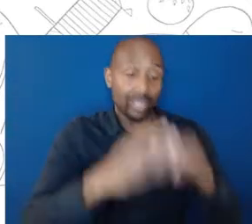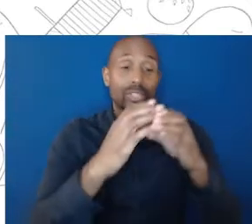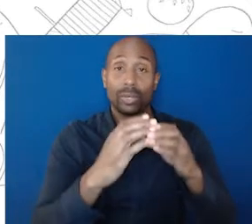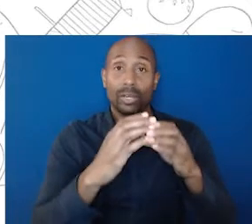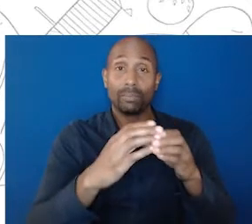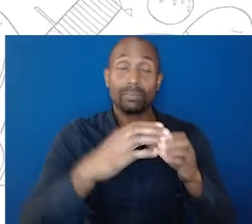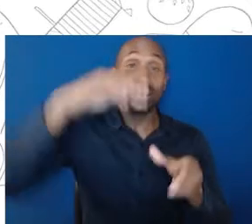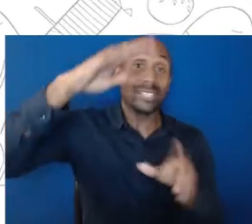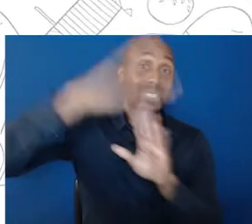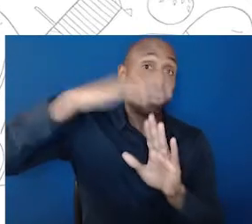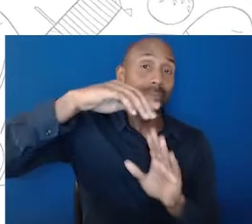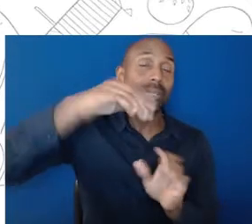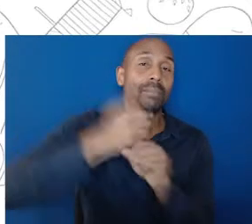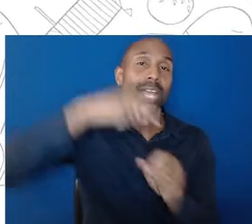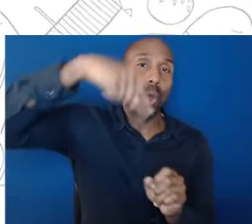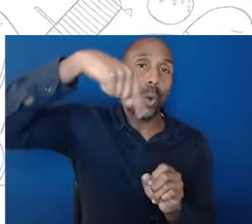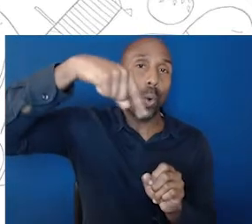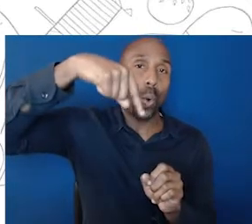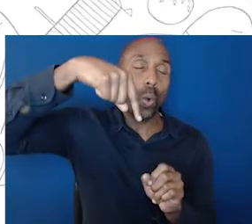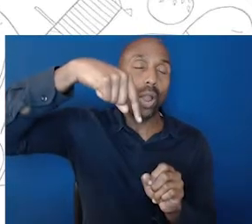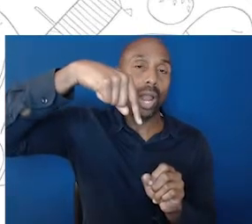can melt